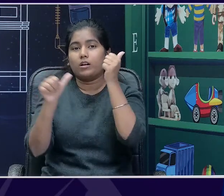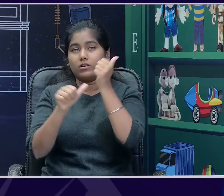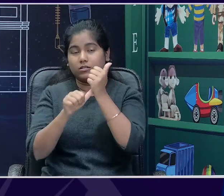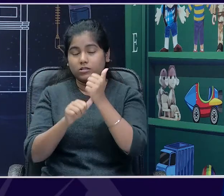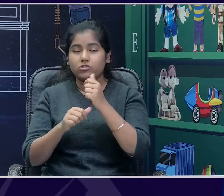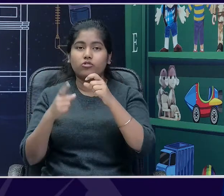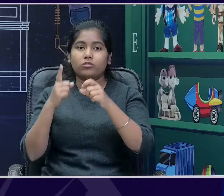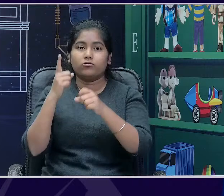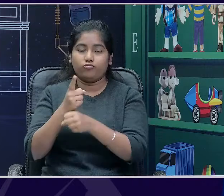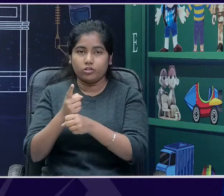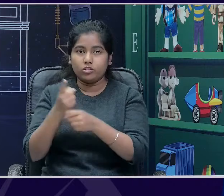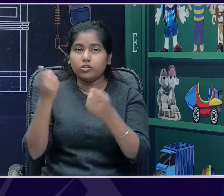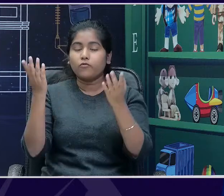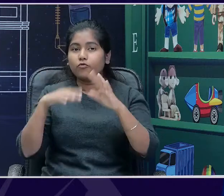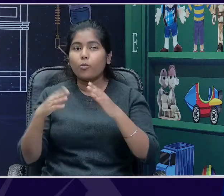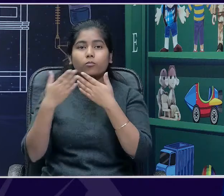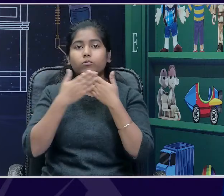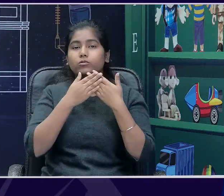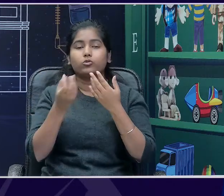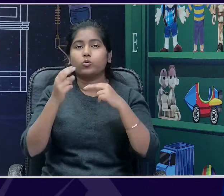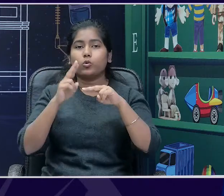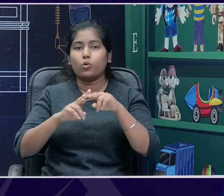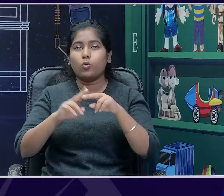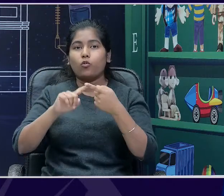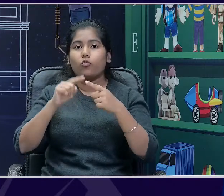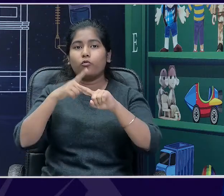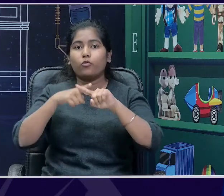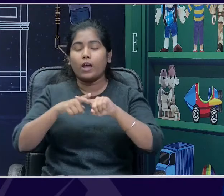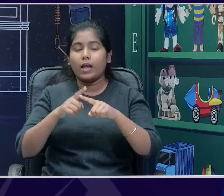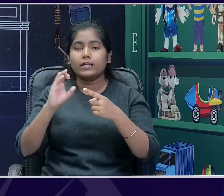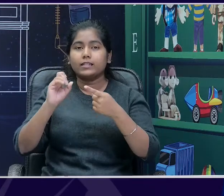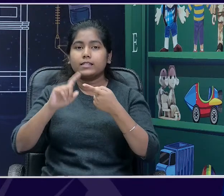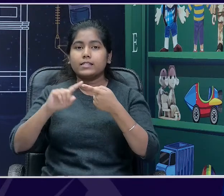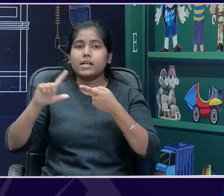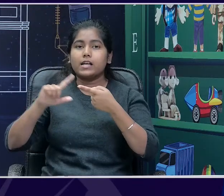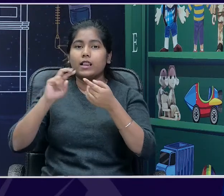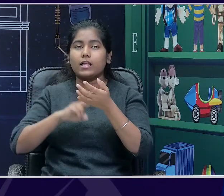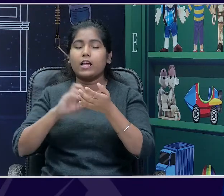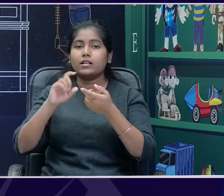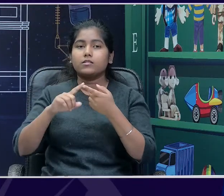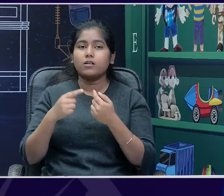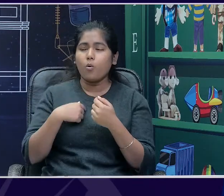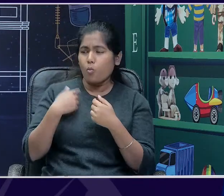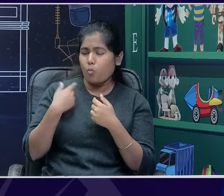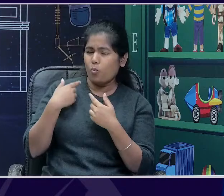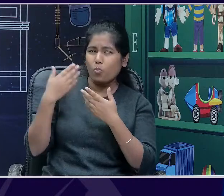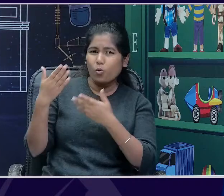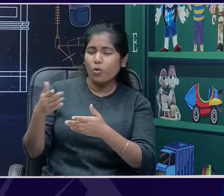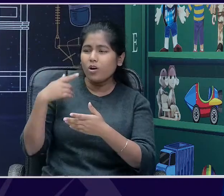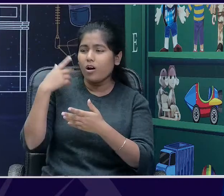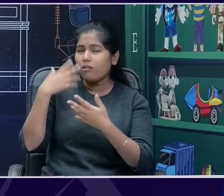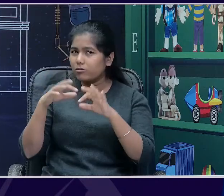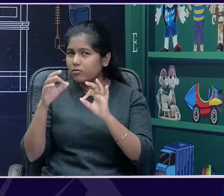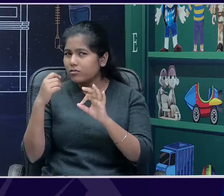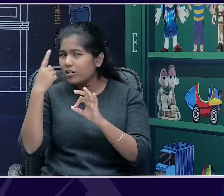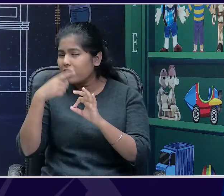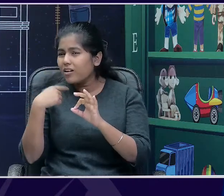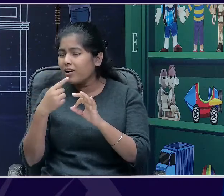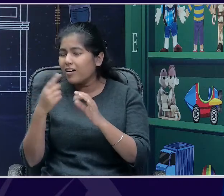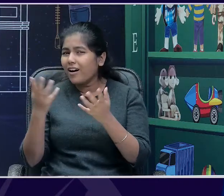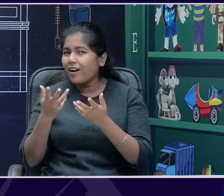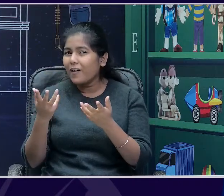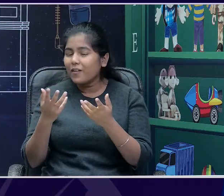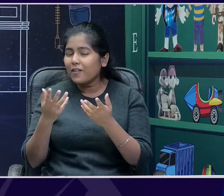primary, School of Excellence, New Delhi. Oh, Miss Deepa, how are you looking? You tell me. Oh